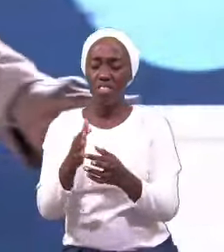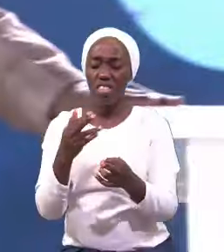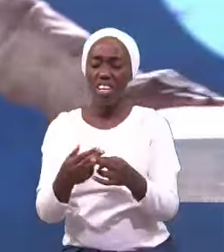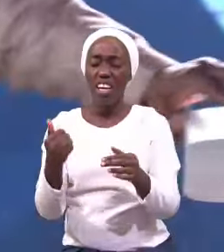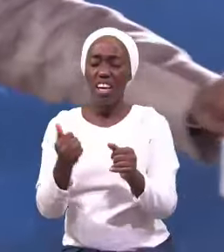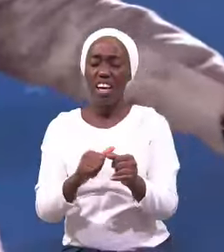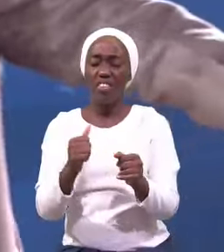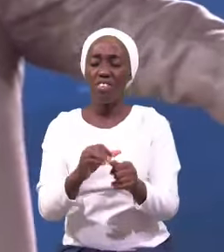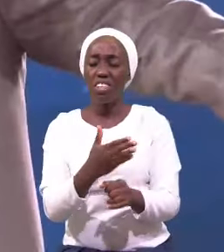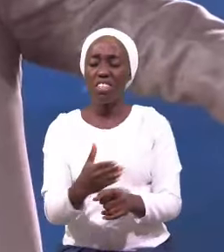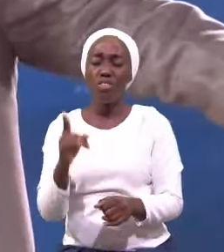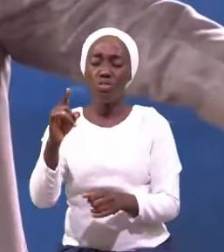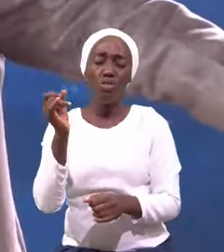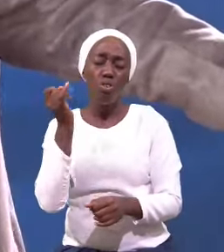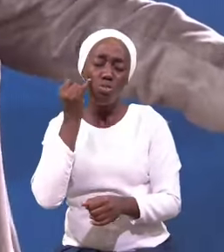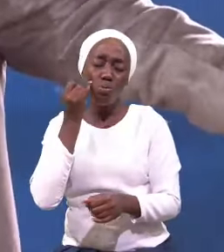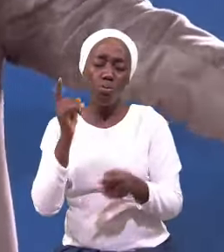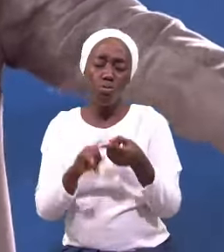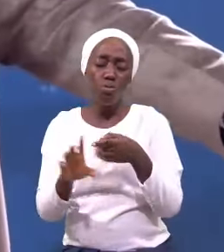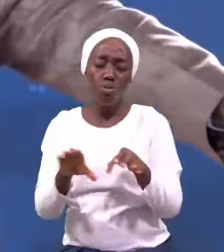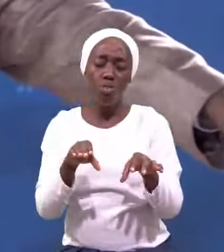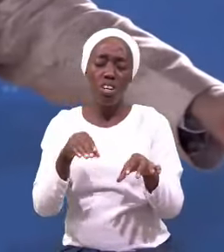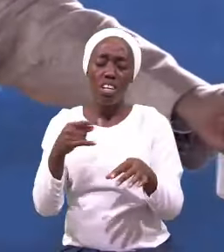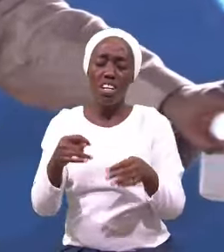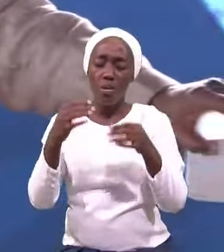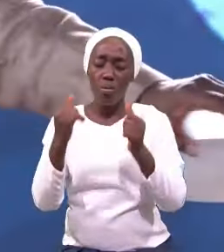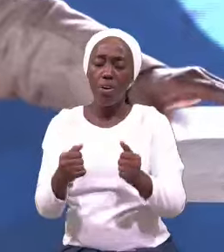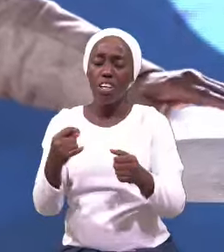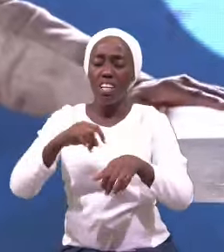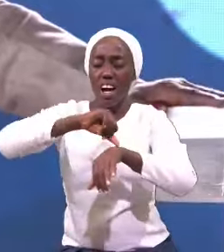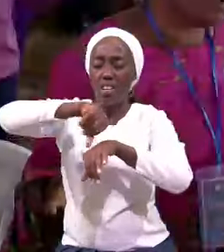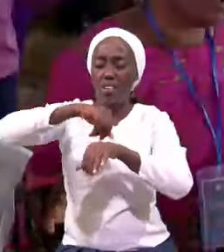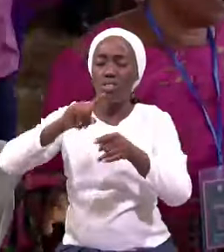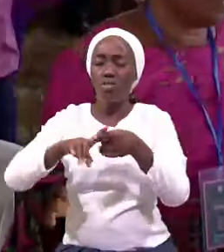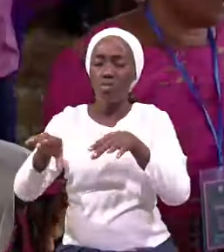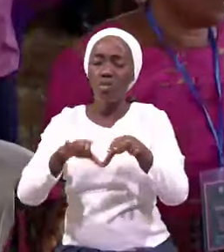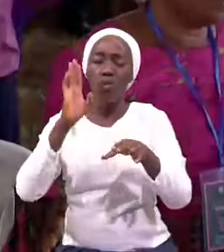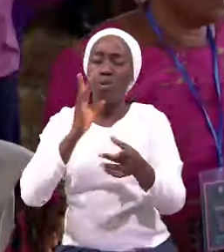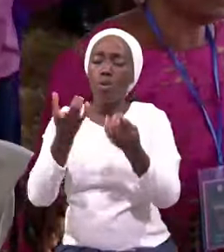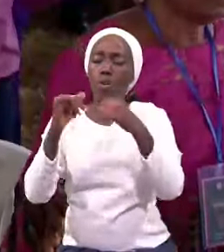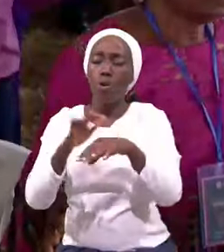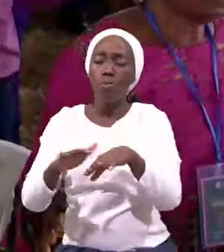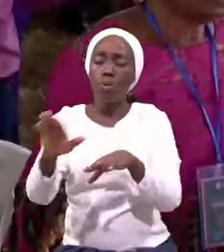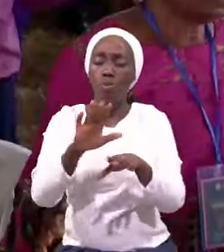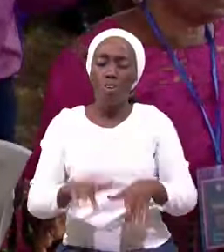Everything you ought to do, the power, the anointing to do, will come upon your life.